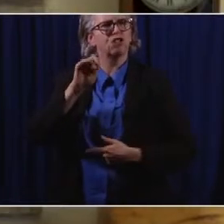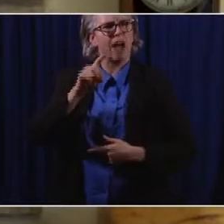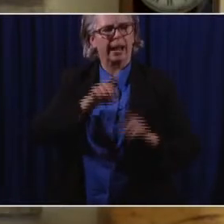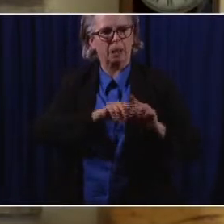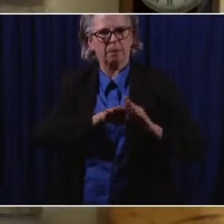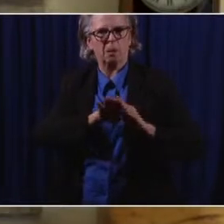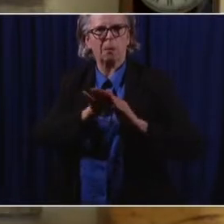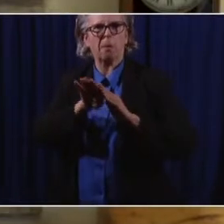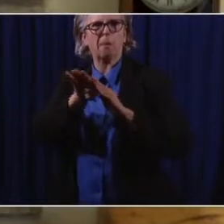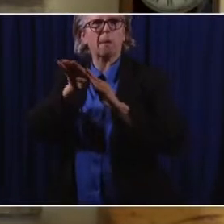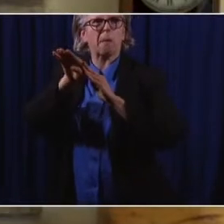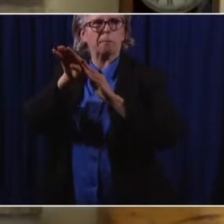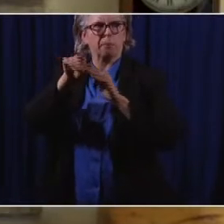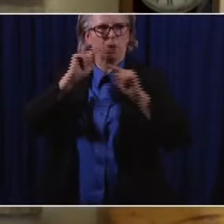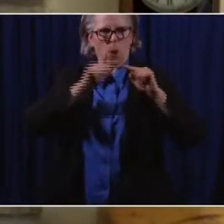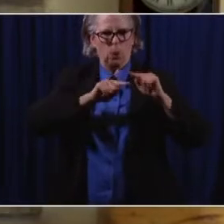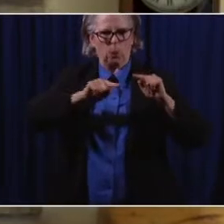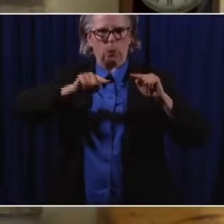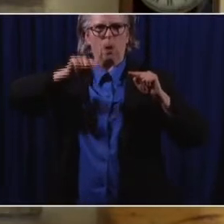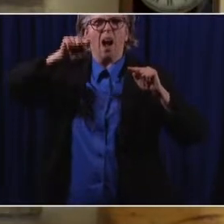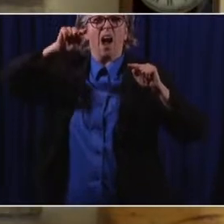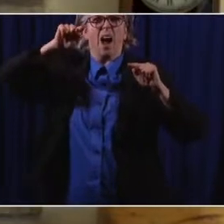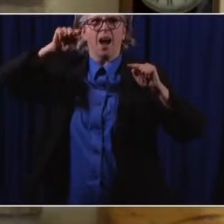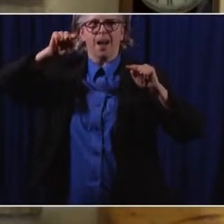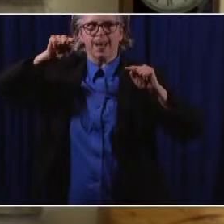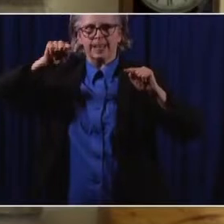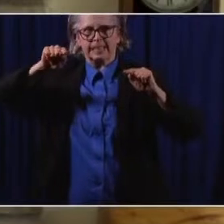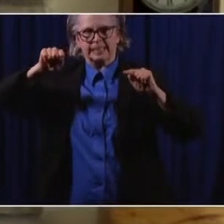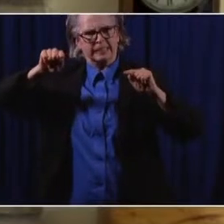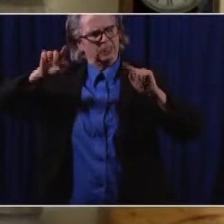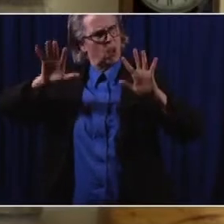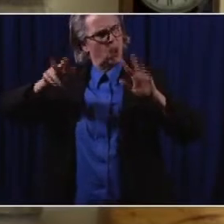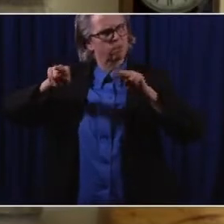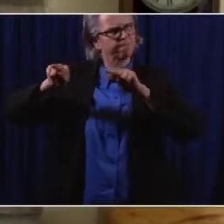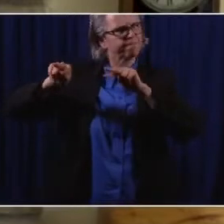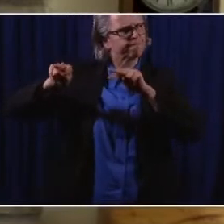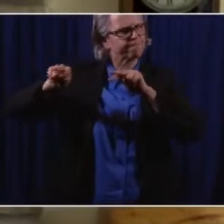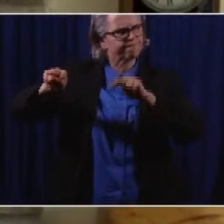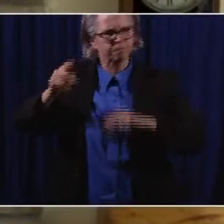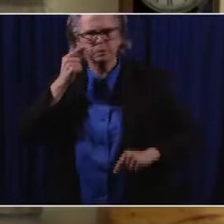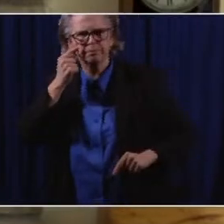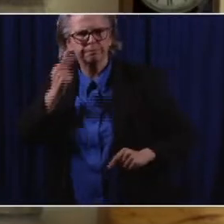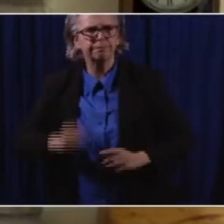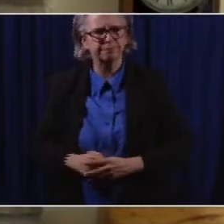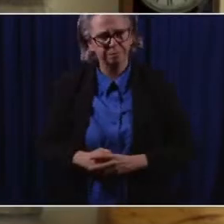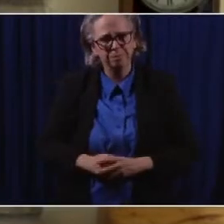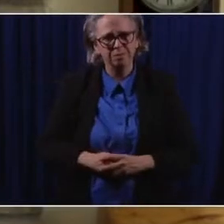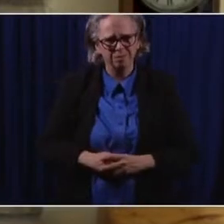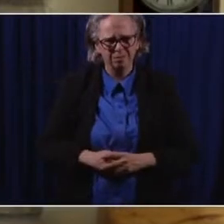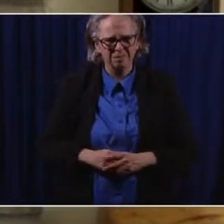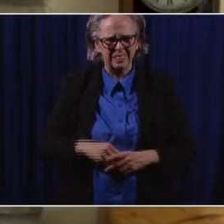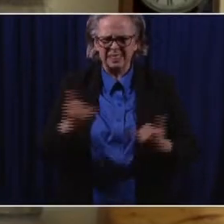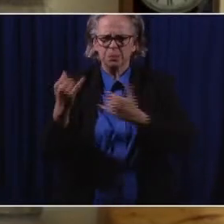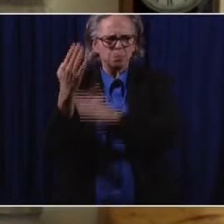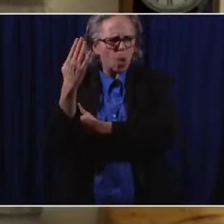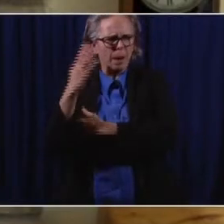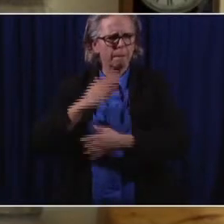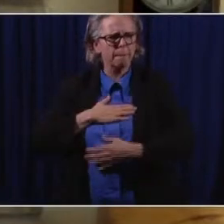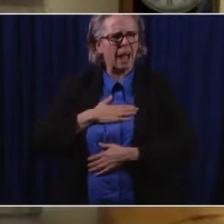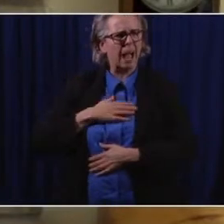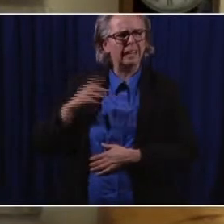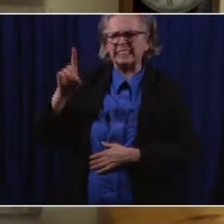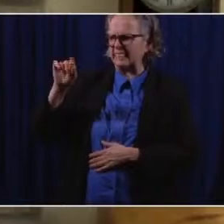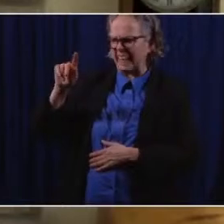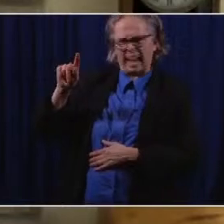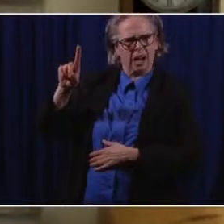but we see that trend. Our data team showed me some things this morning I want to share with you, and they've taken